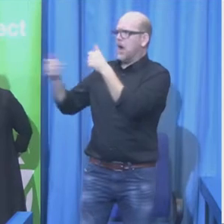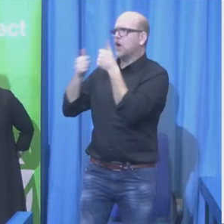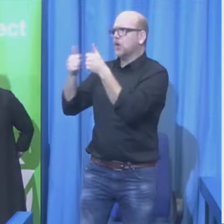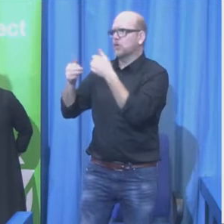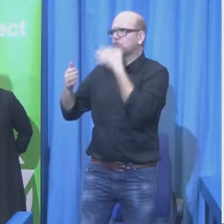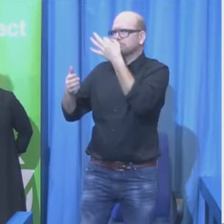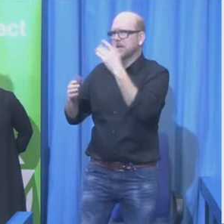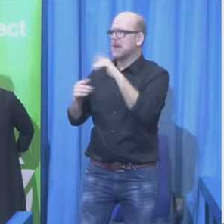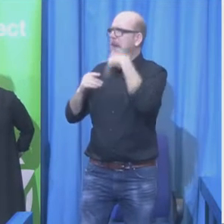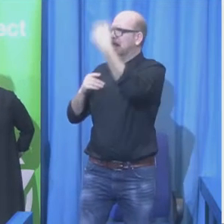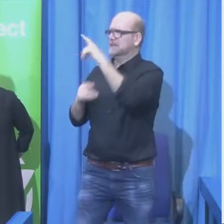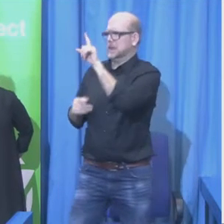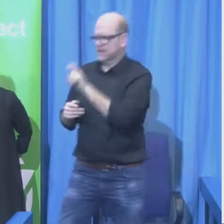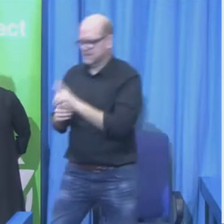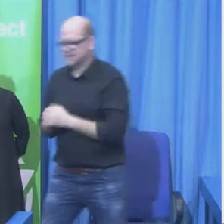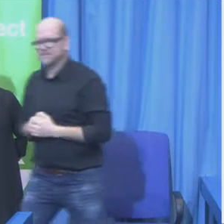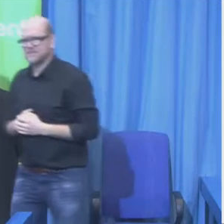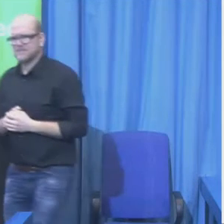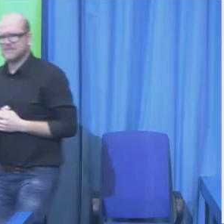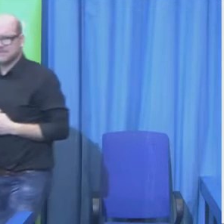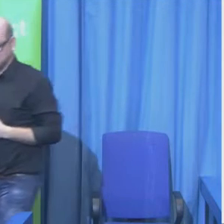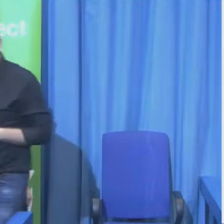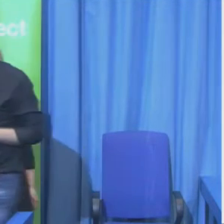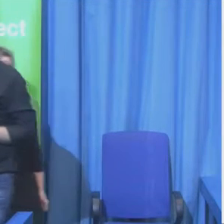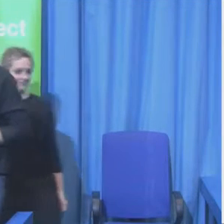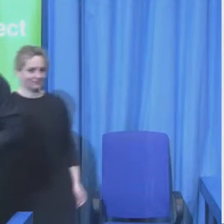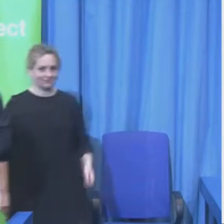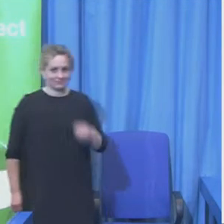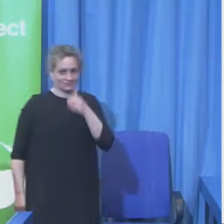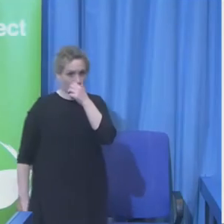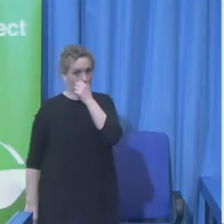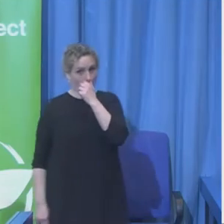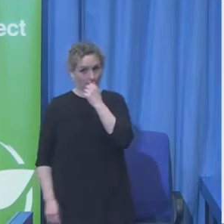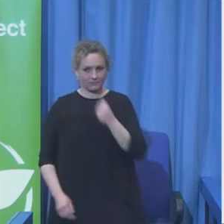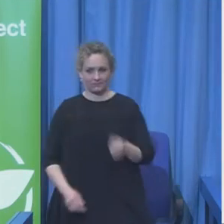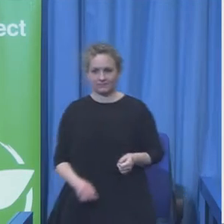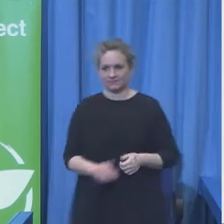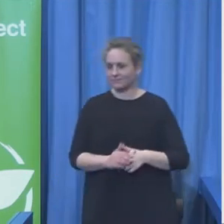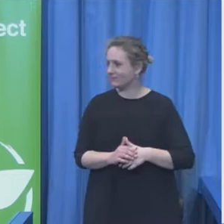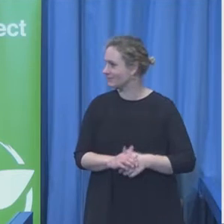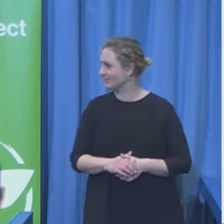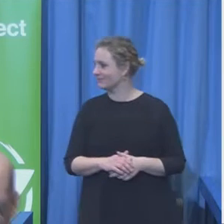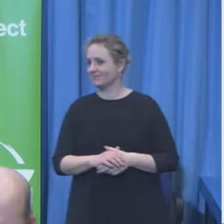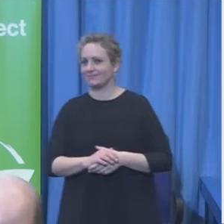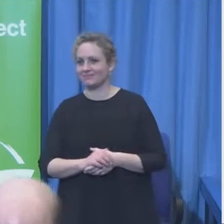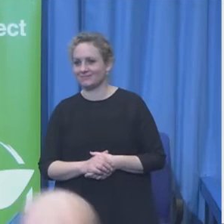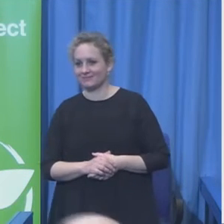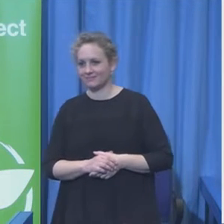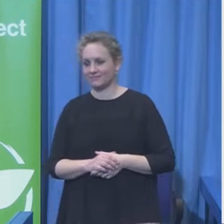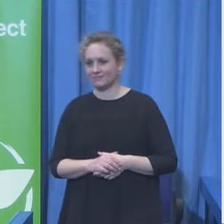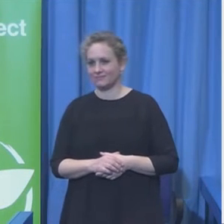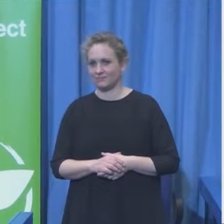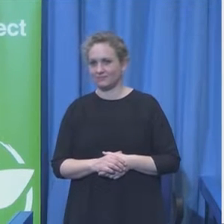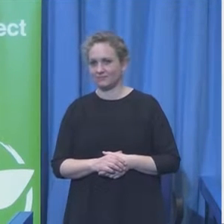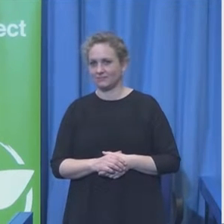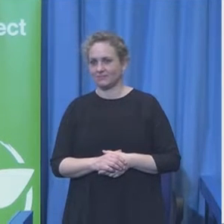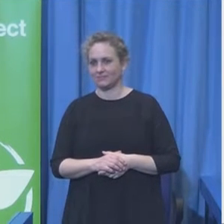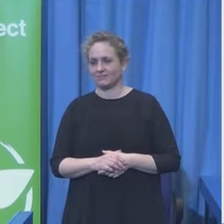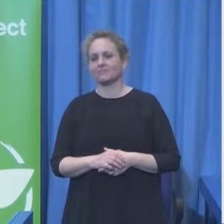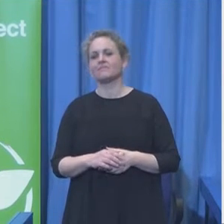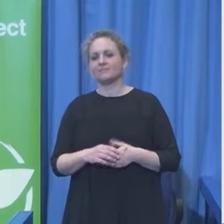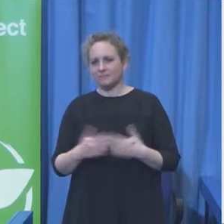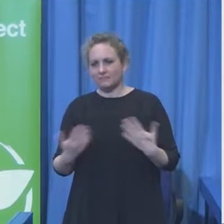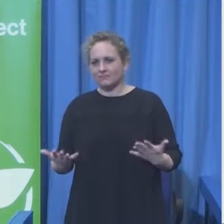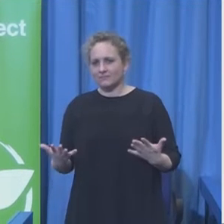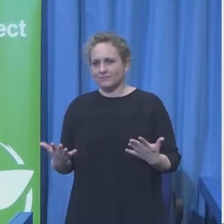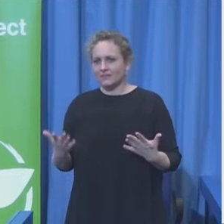member of the European Parliament from Poland, and he will speak in Polish with consecutive translation provided by the colleague sitting